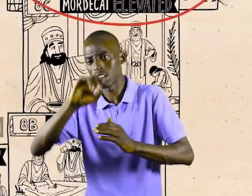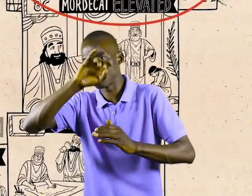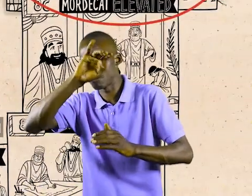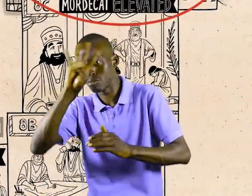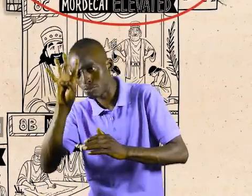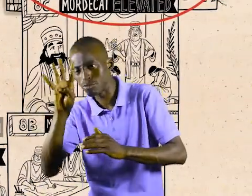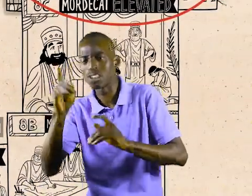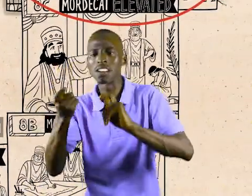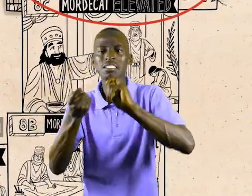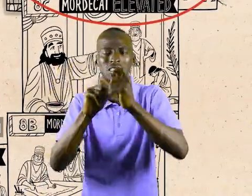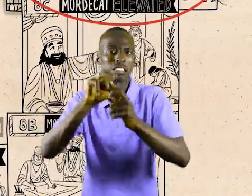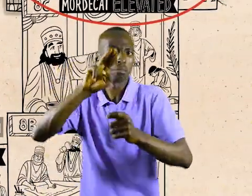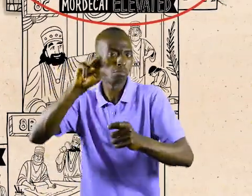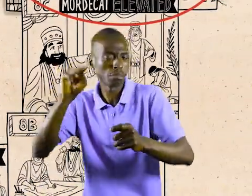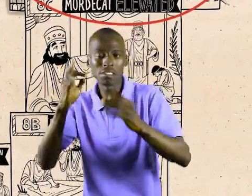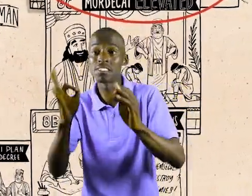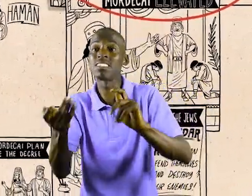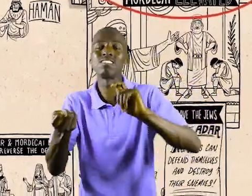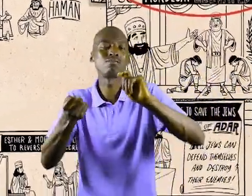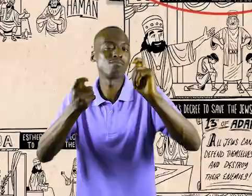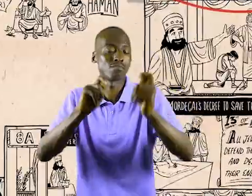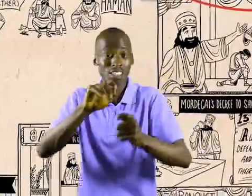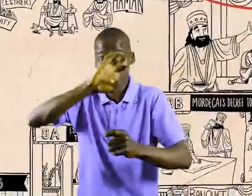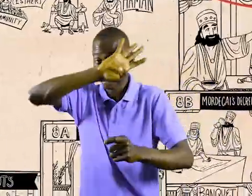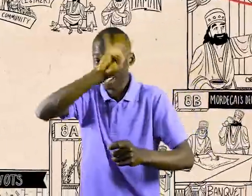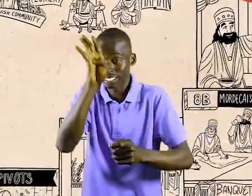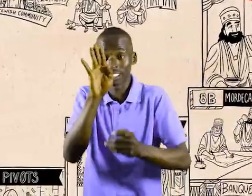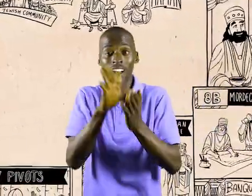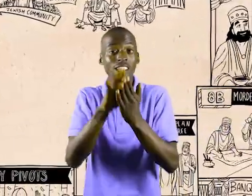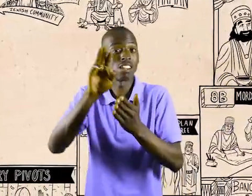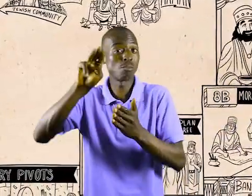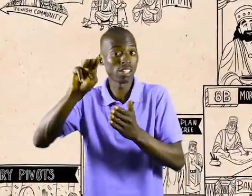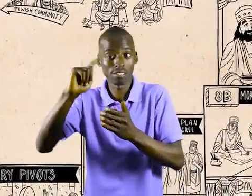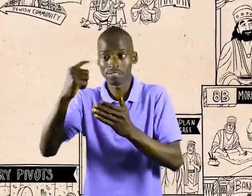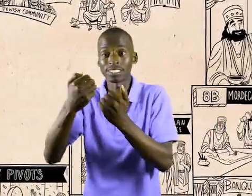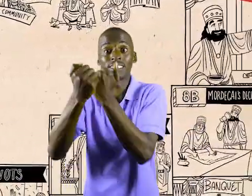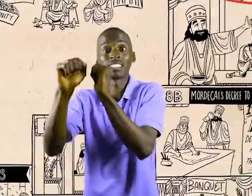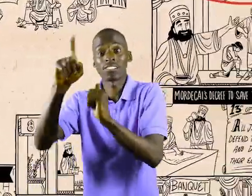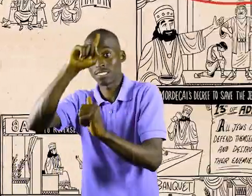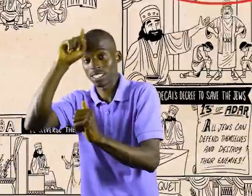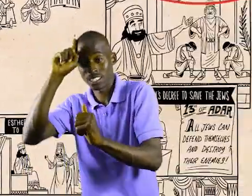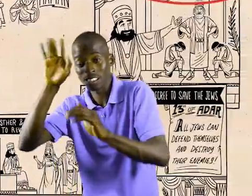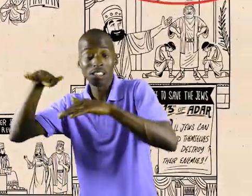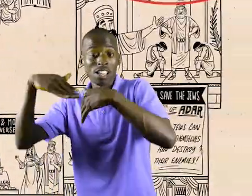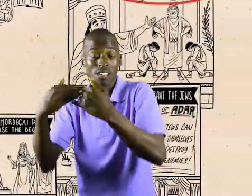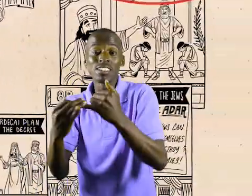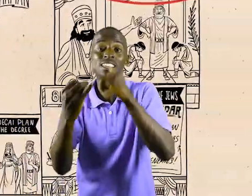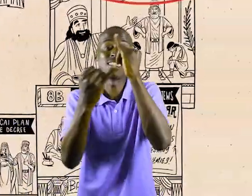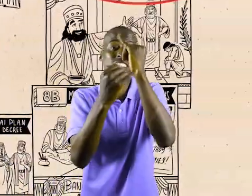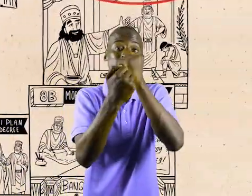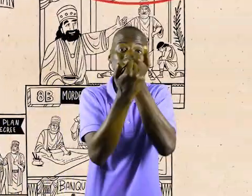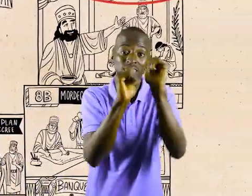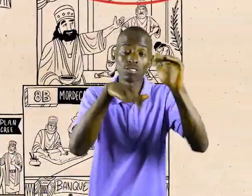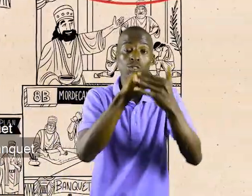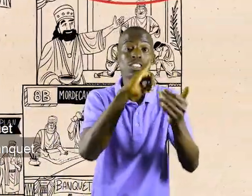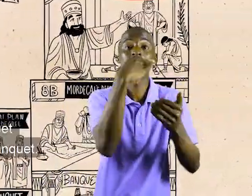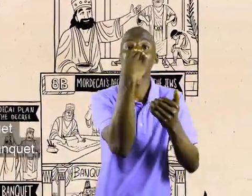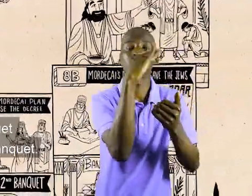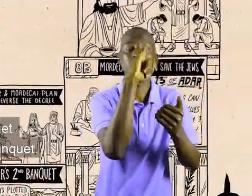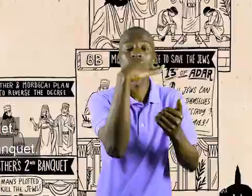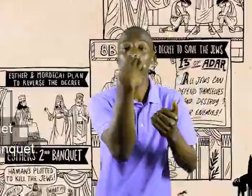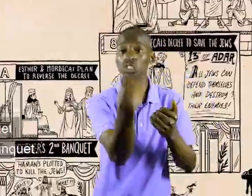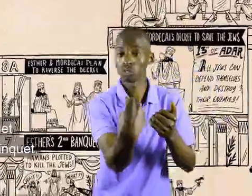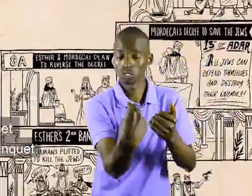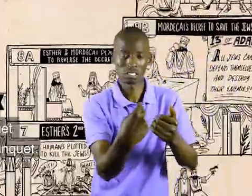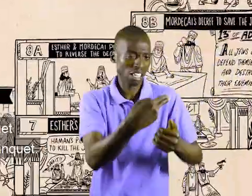and feasts and decrees at the end. Esther and Mordecai, they first saved the king, but now in the end they save all of the Jews. Then you